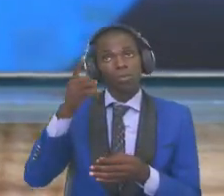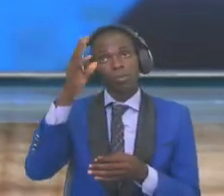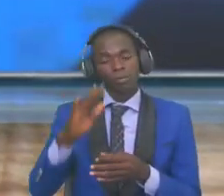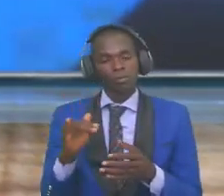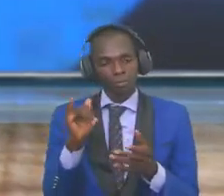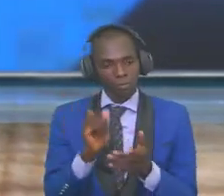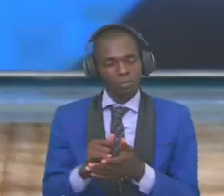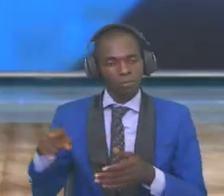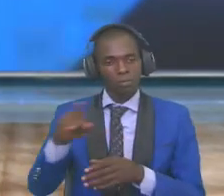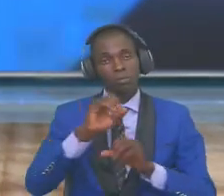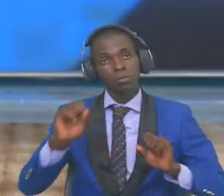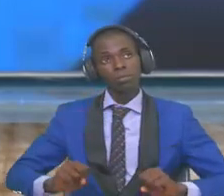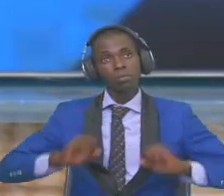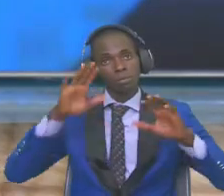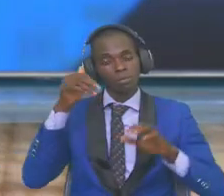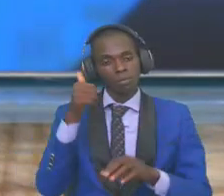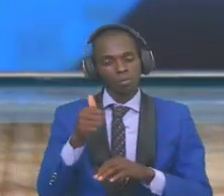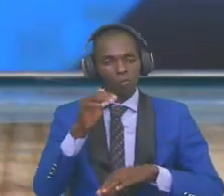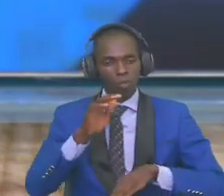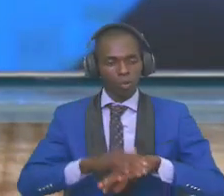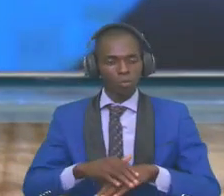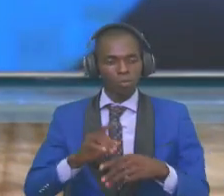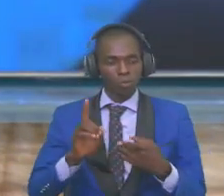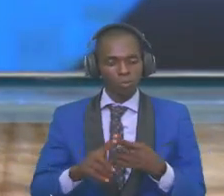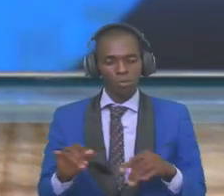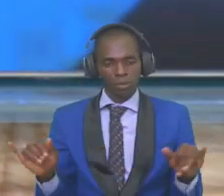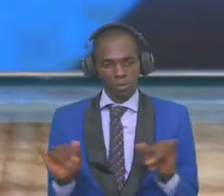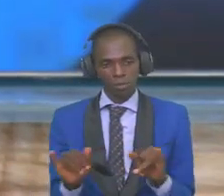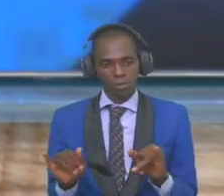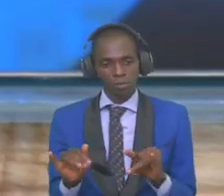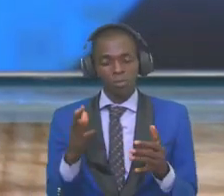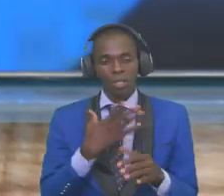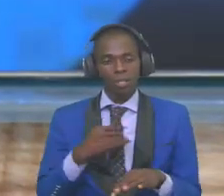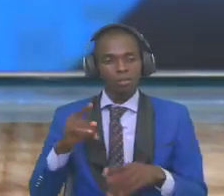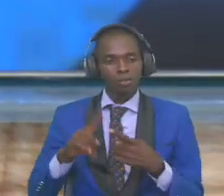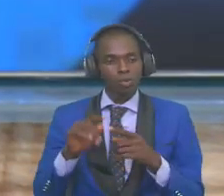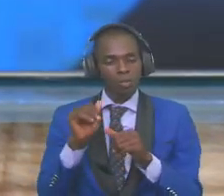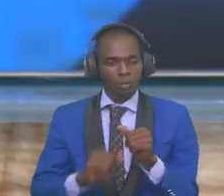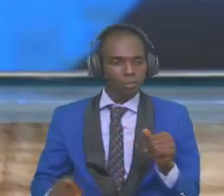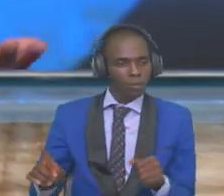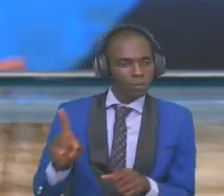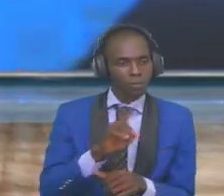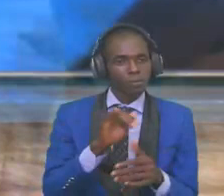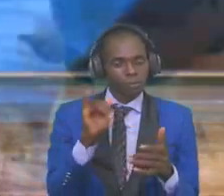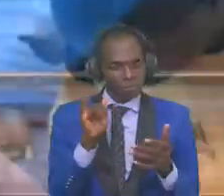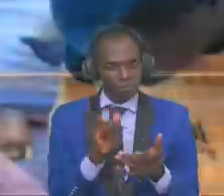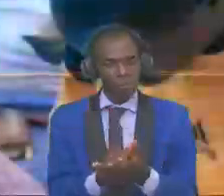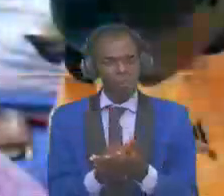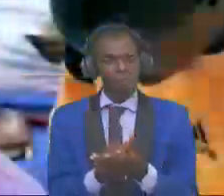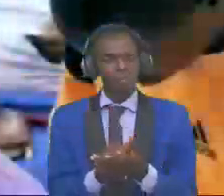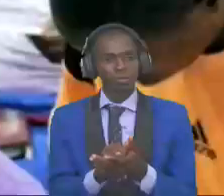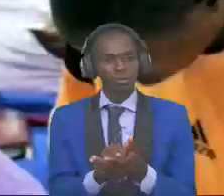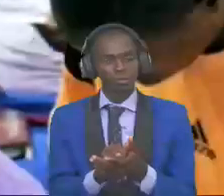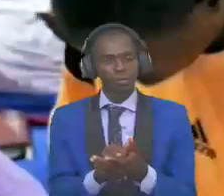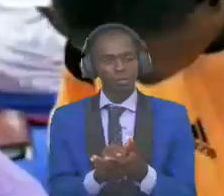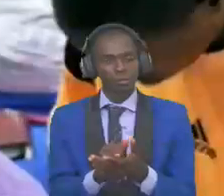submit yourselves unto such, and to everyone that helpeth with